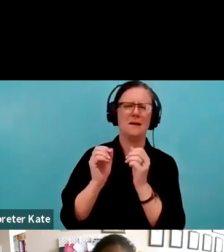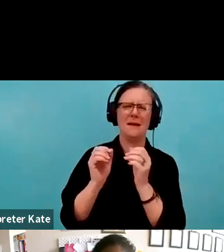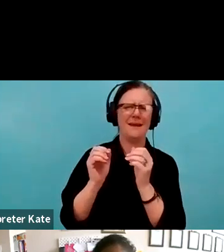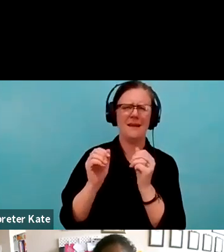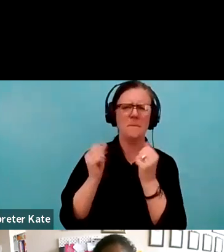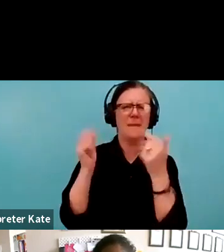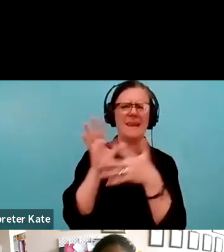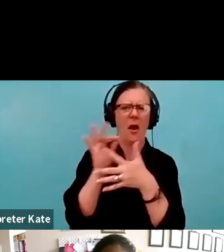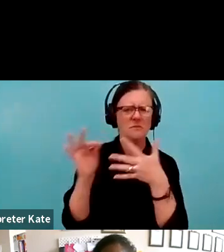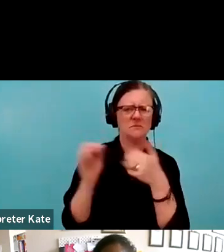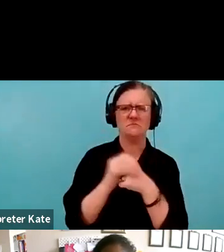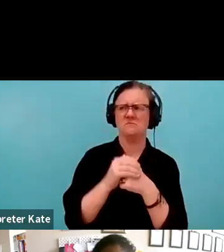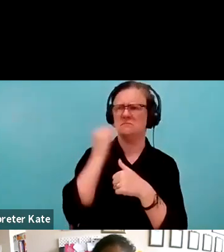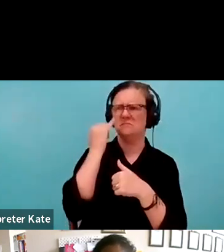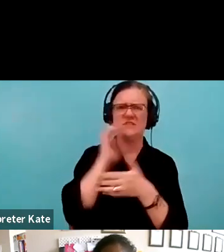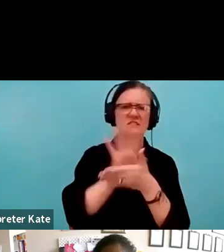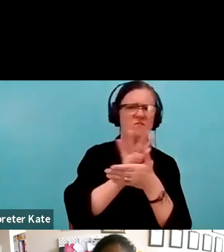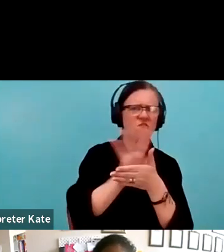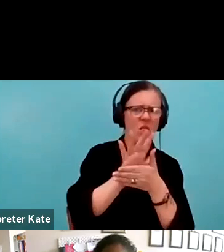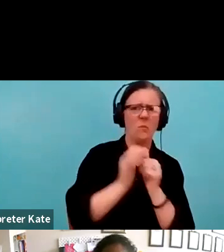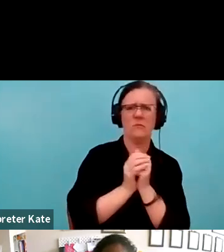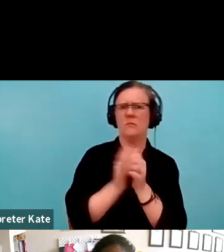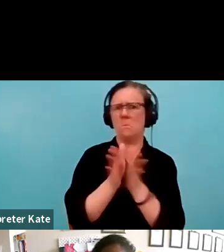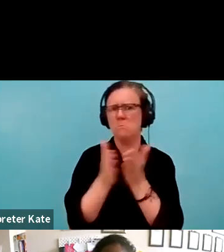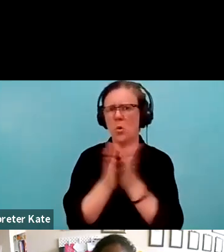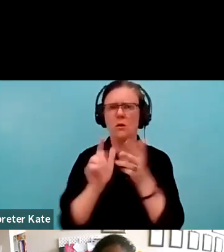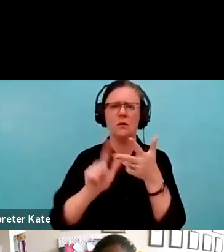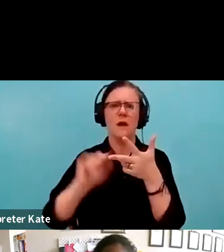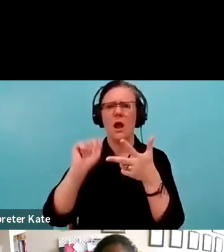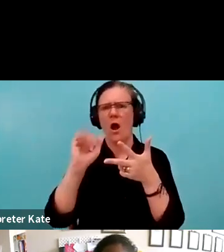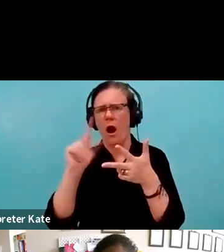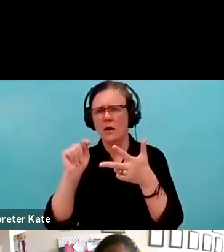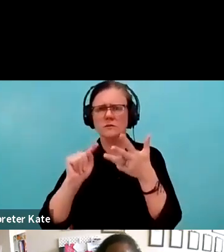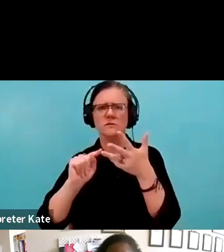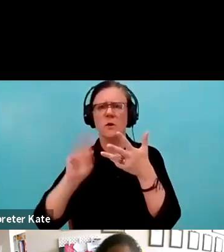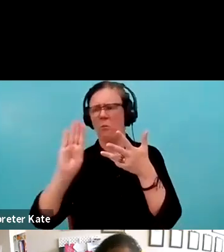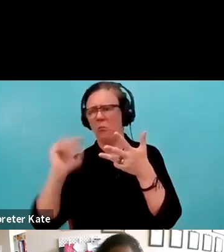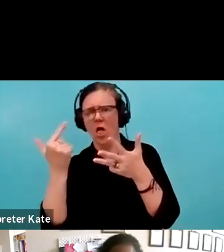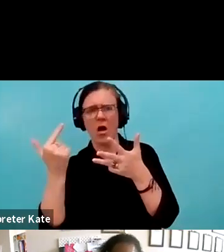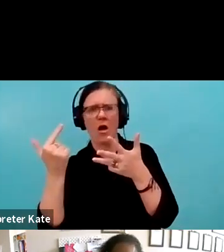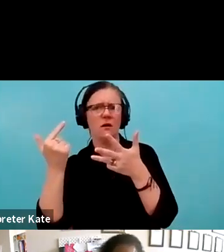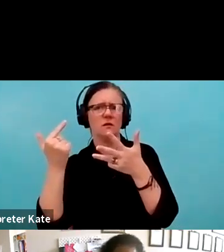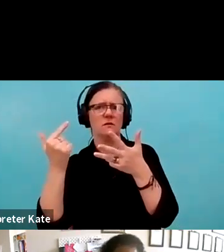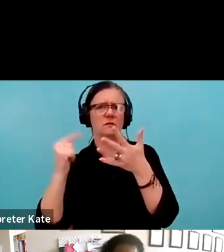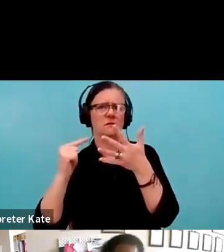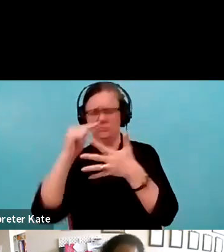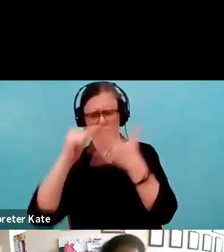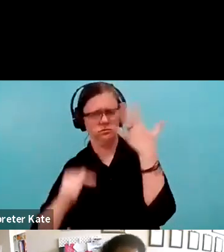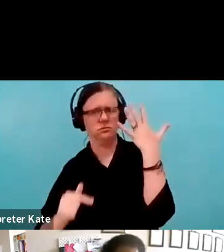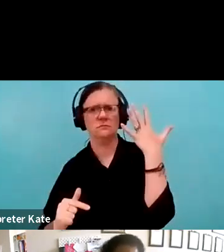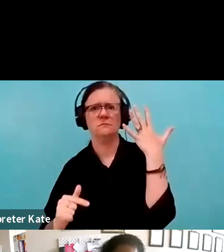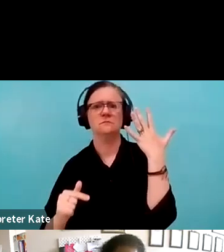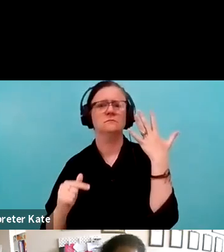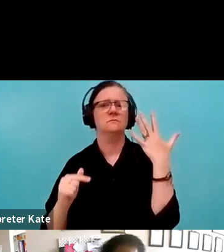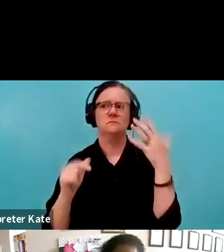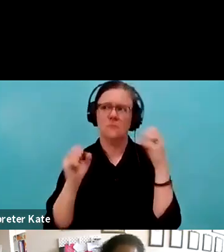do that, whether it's film or art, blogging, social media, whatever it is,